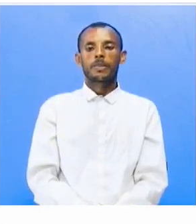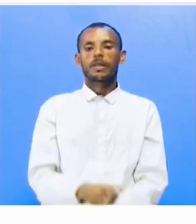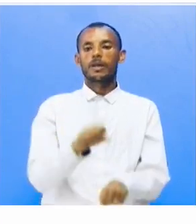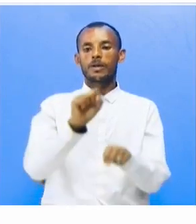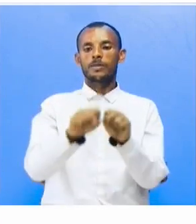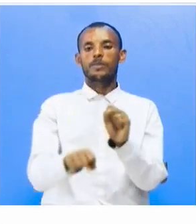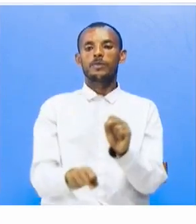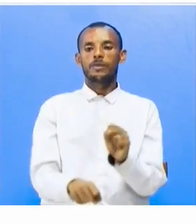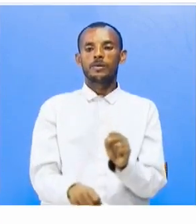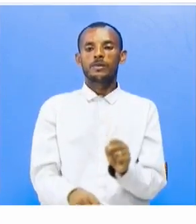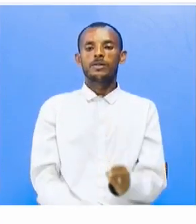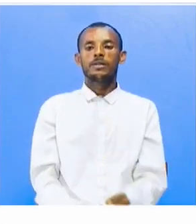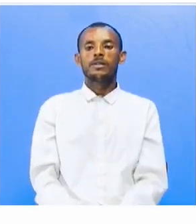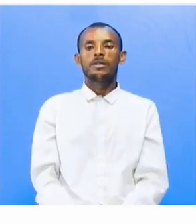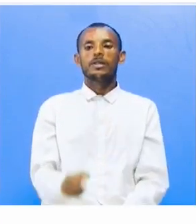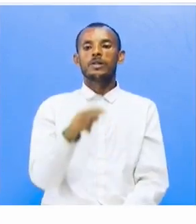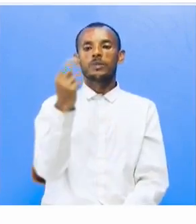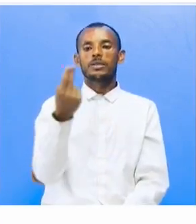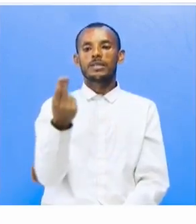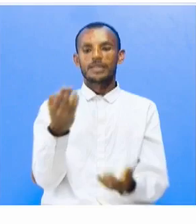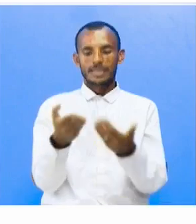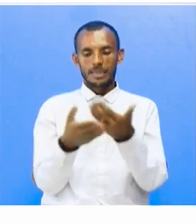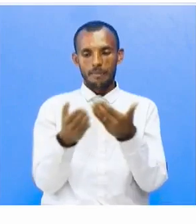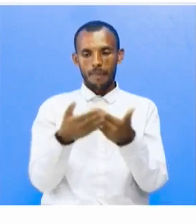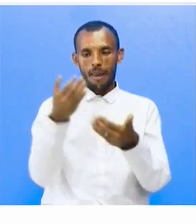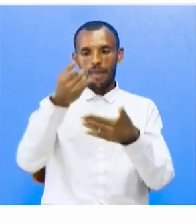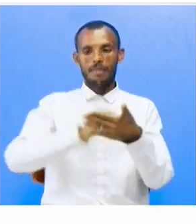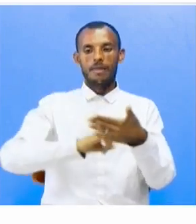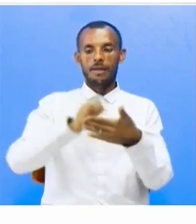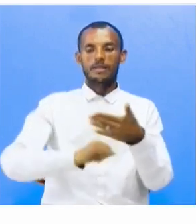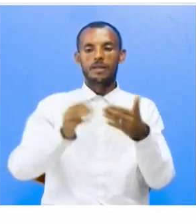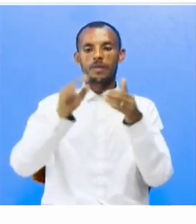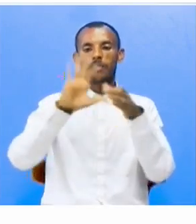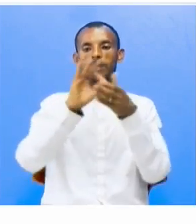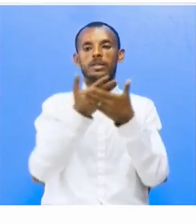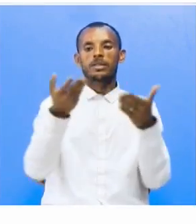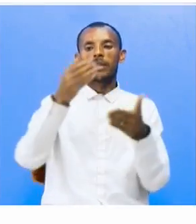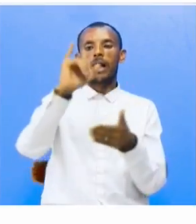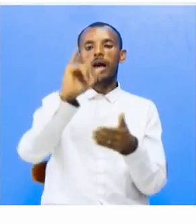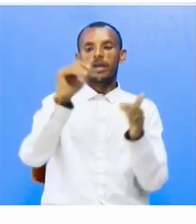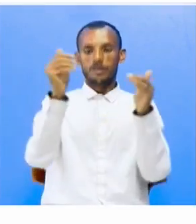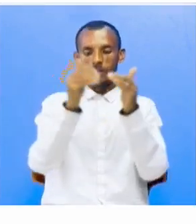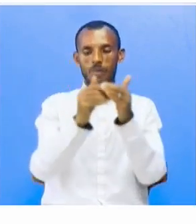So using the simple interest equation, I is equal to